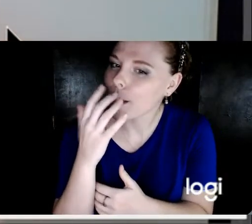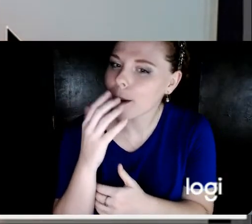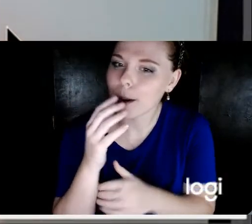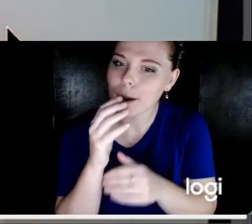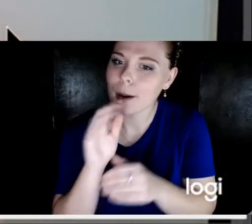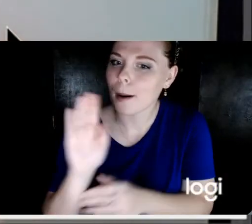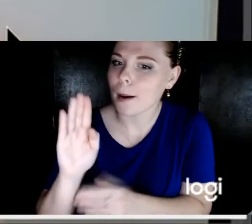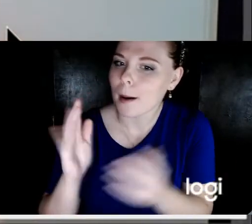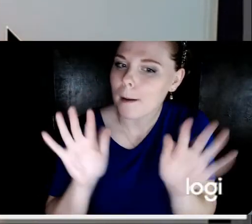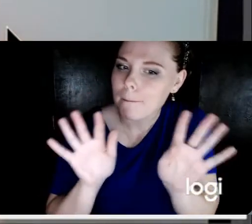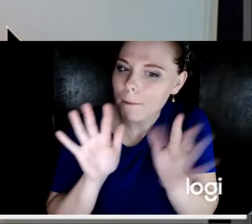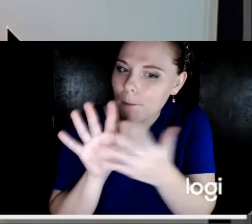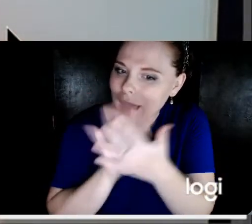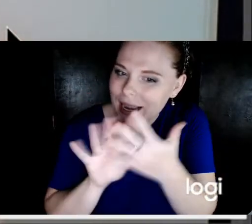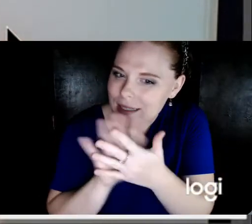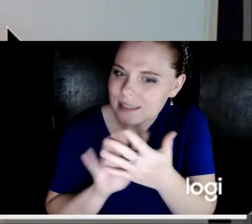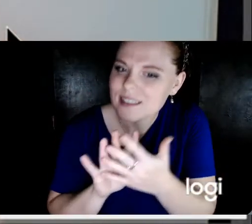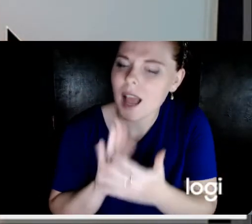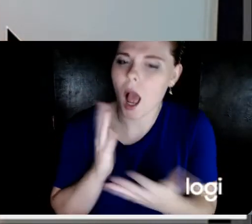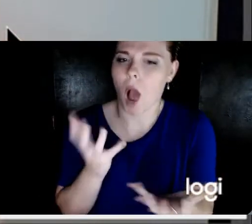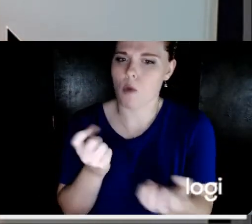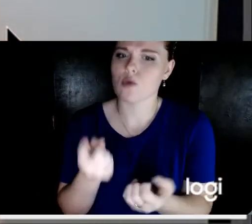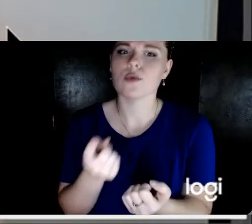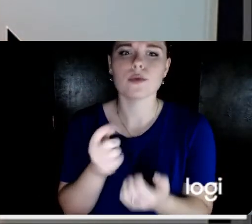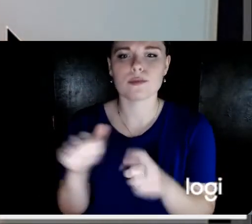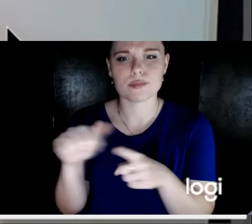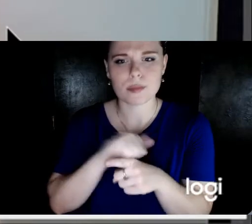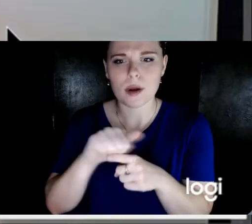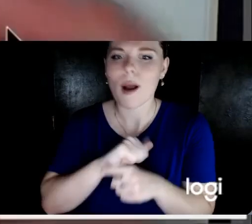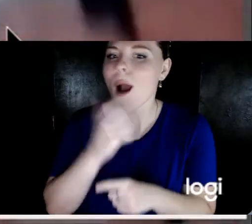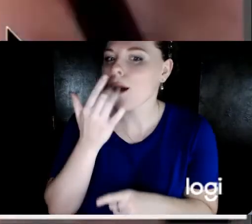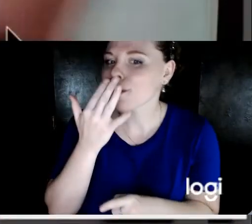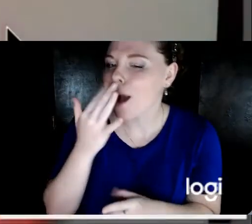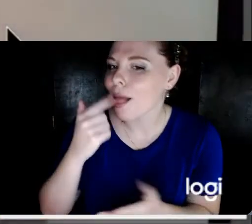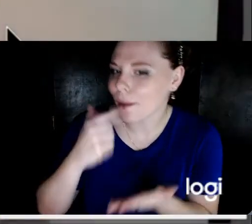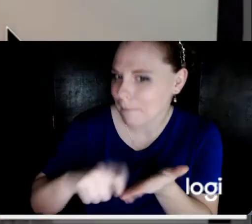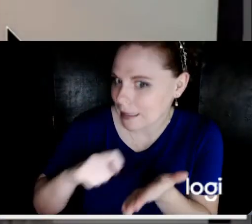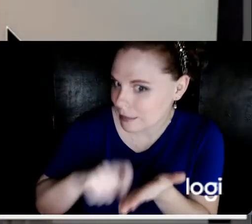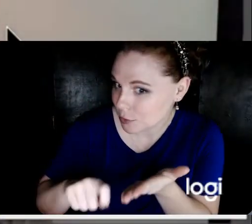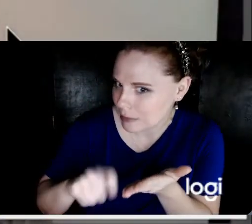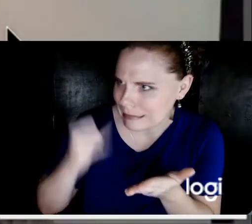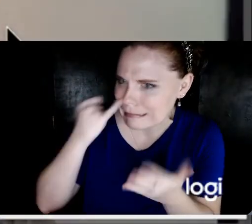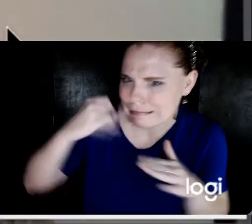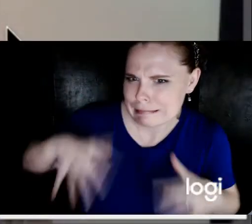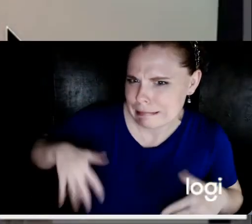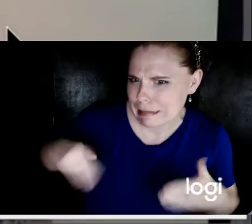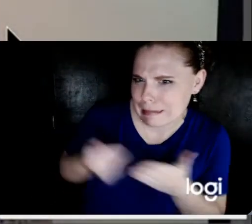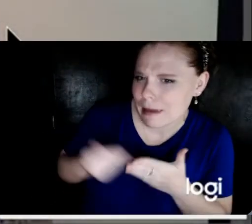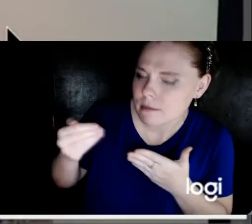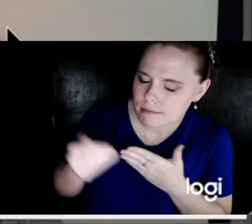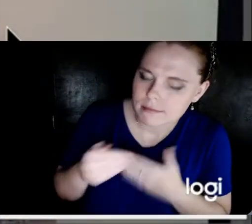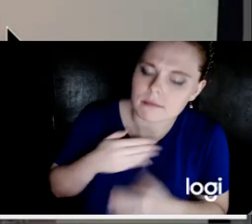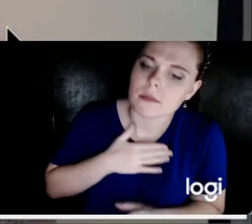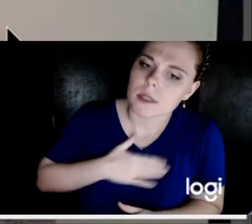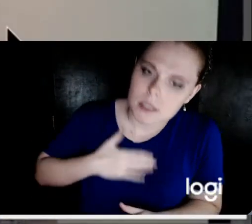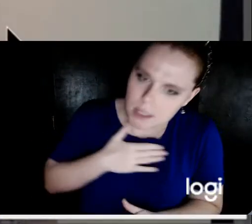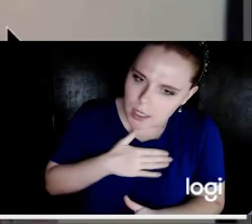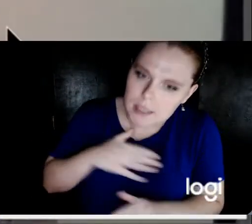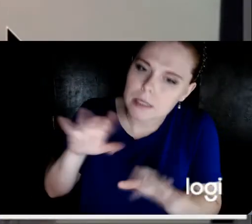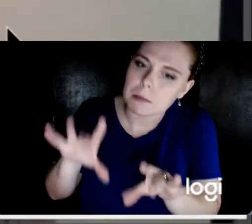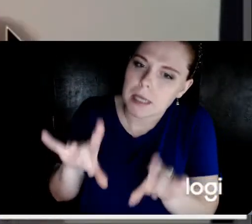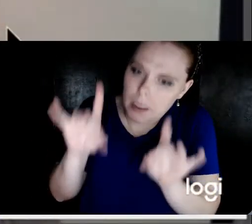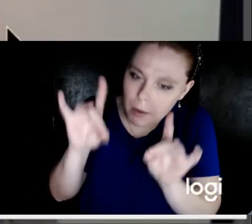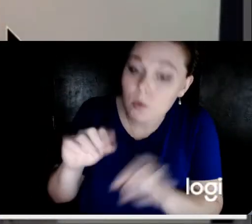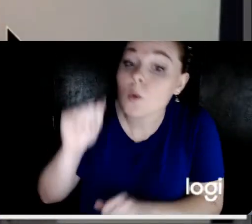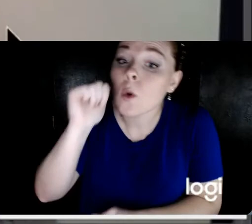guys to practice with colored pencils. So again, if you don't have your colored pencils yet, you'll need to get those. Tomorrow we're